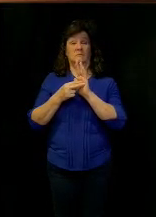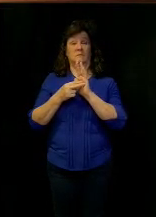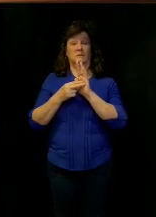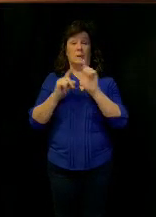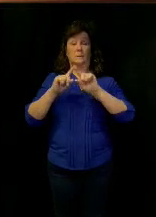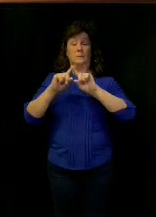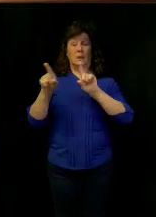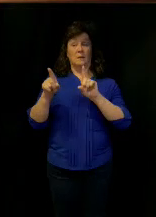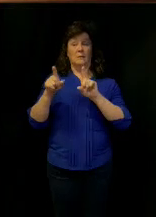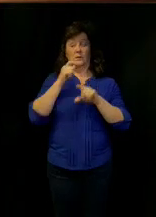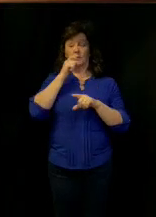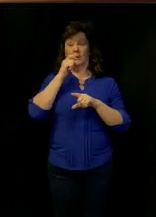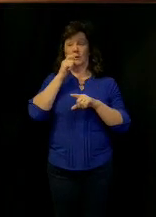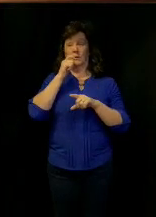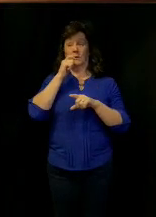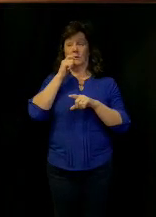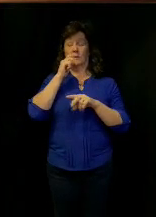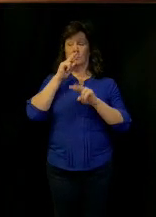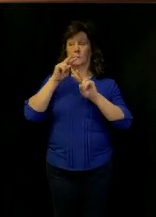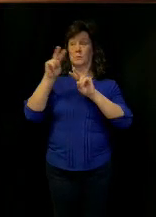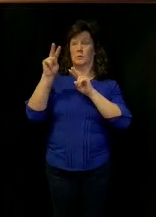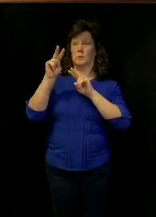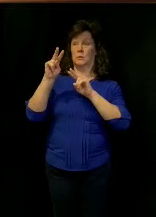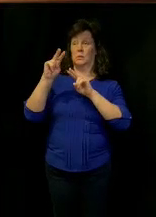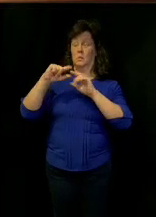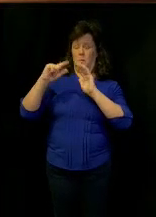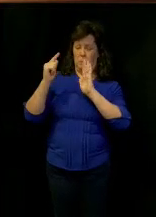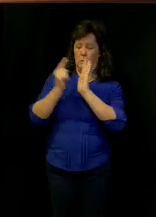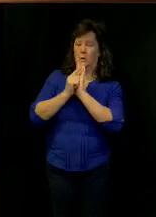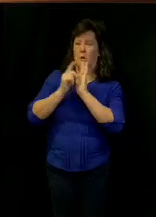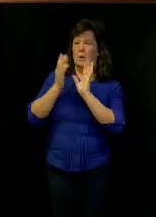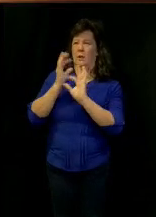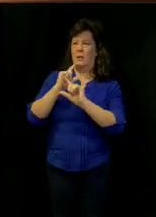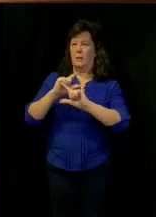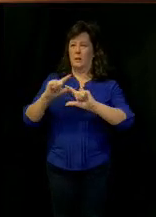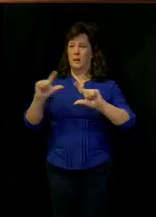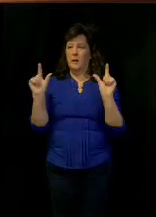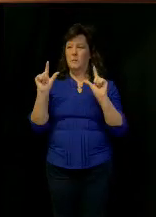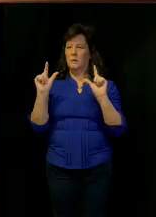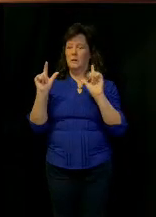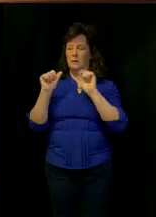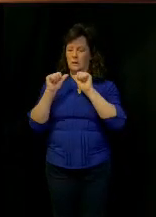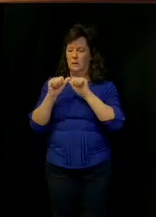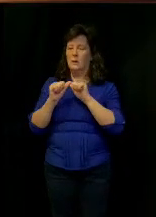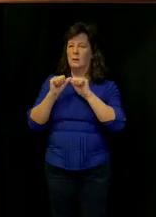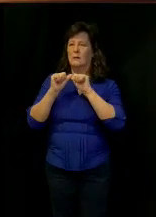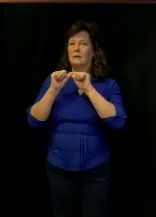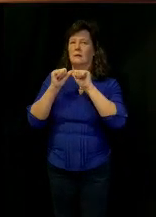But he who looks into the perfect law of liberty and he continues in what he's looking at